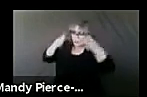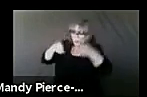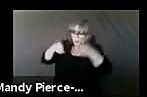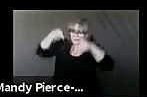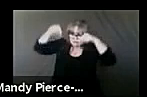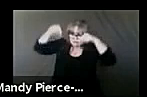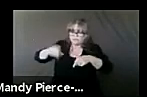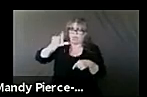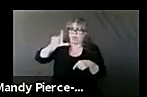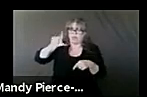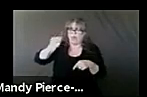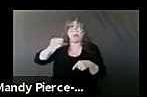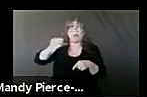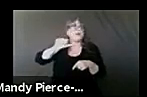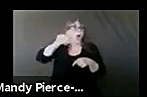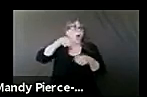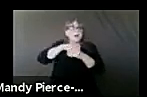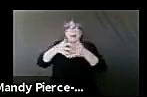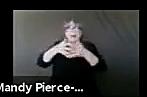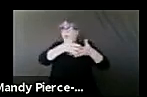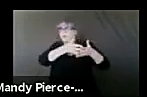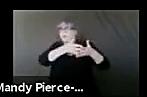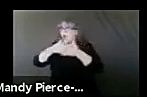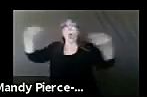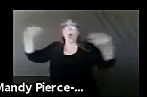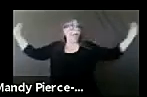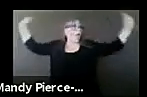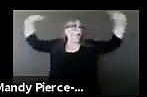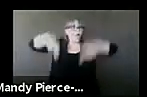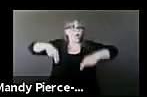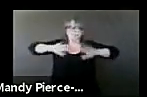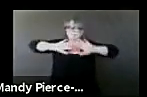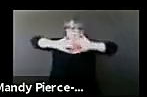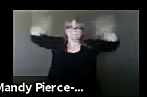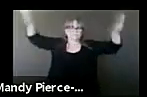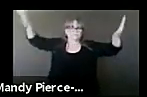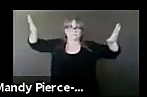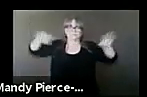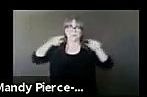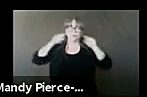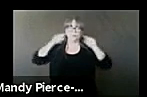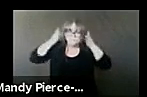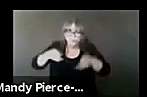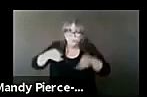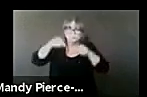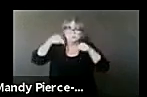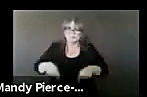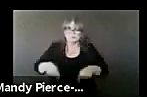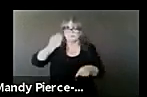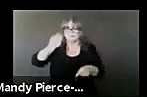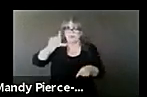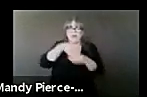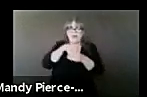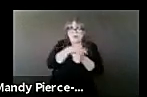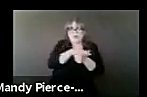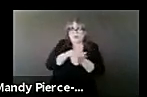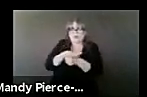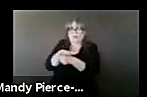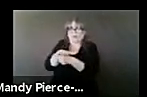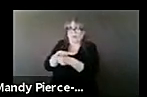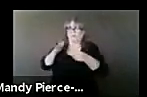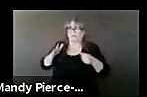that is being used to populate the model being developed by the School of Public Health, we feel like is probably